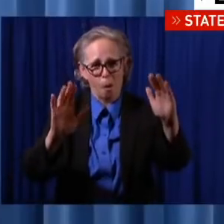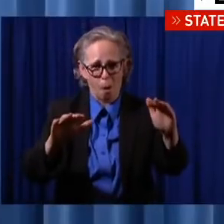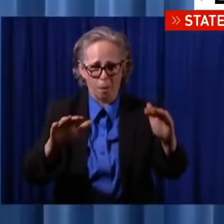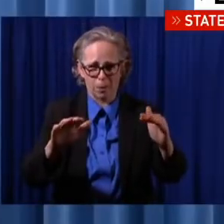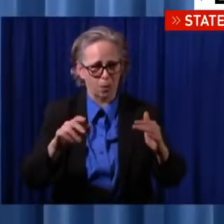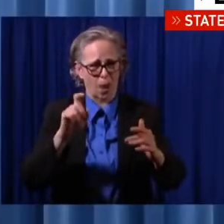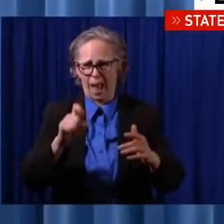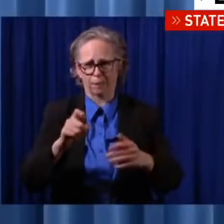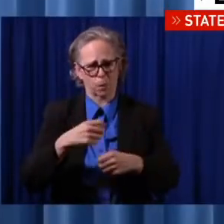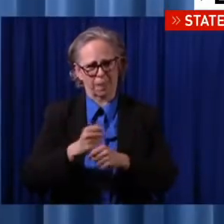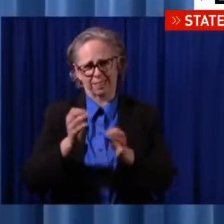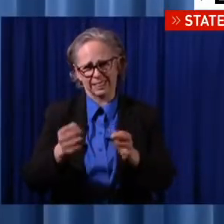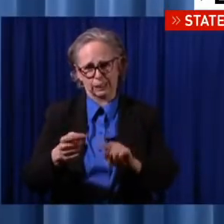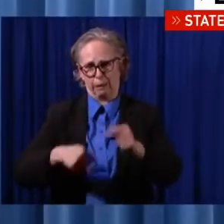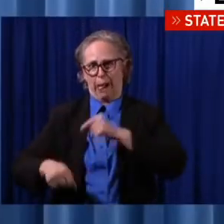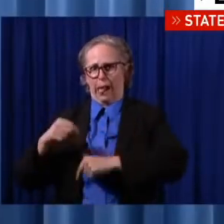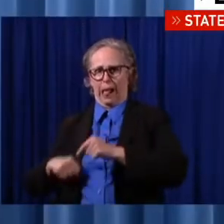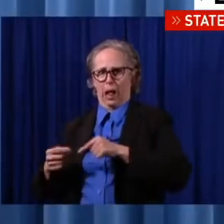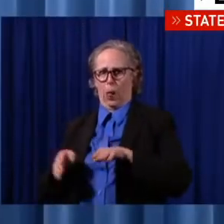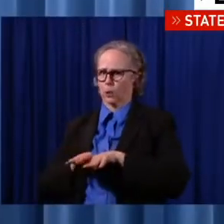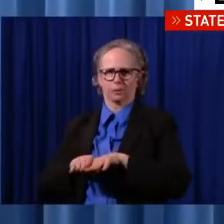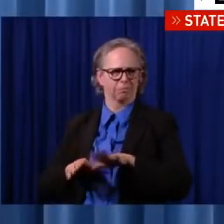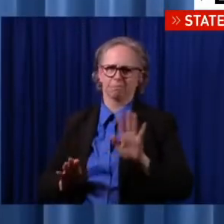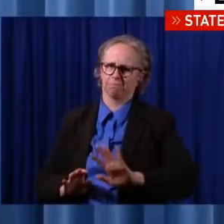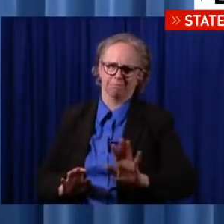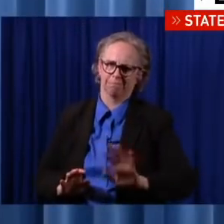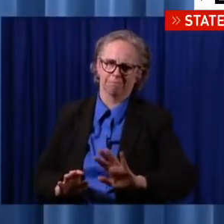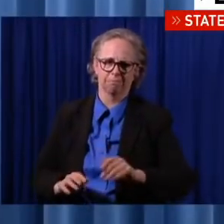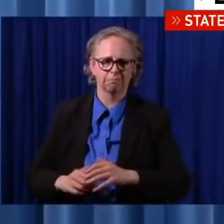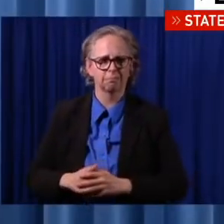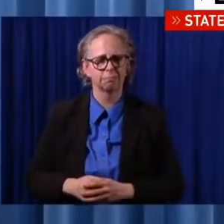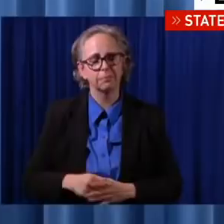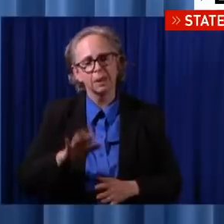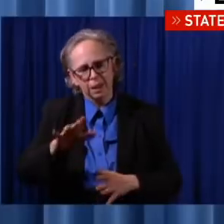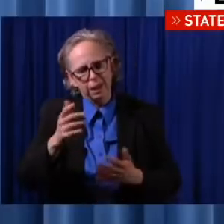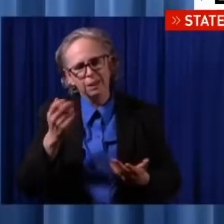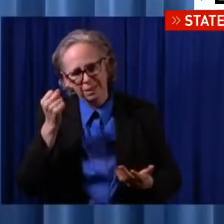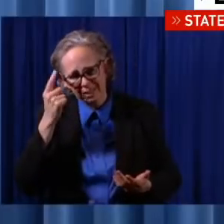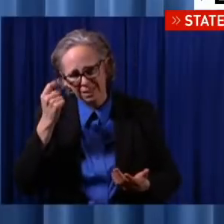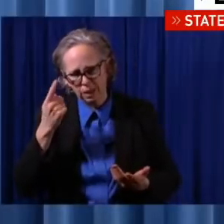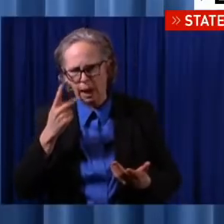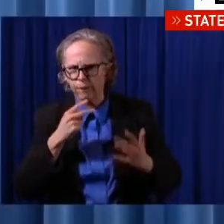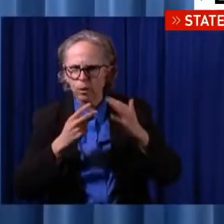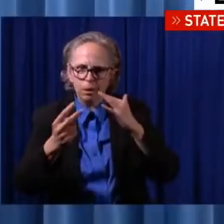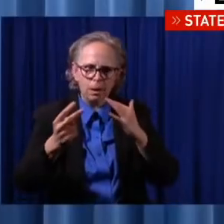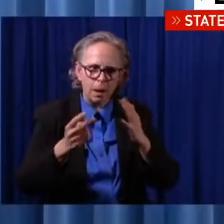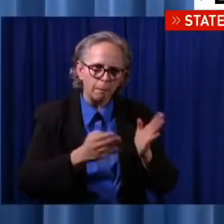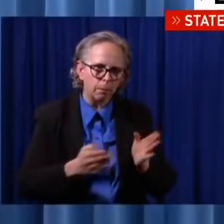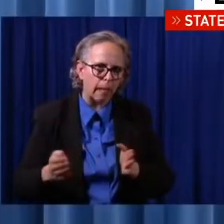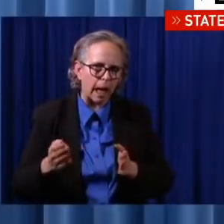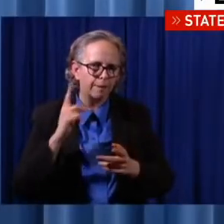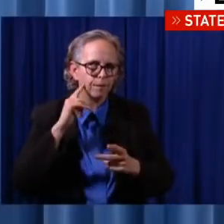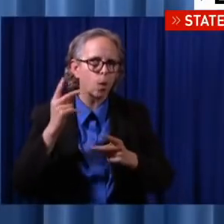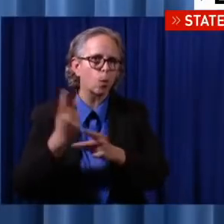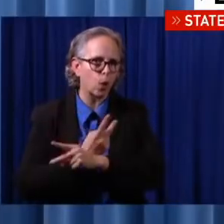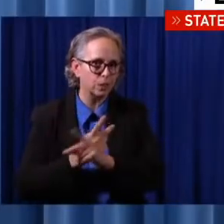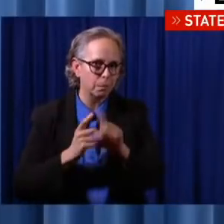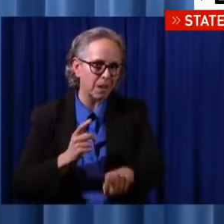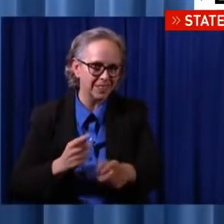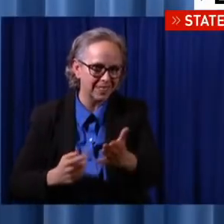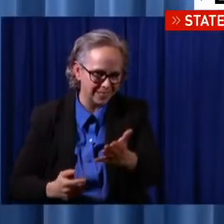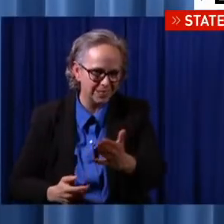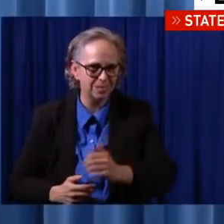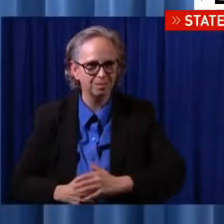always prepare for the worst, and so we are looking at that. Not really ready to share